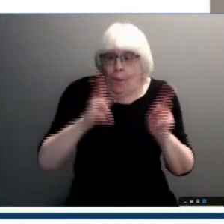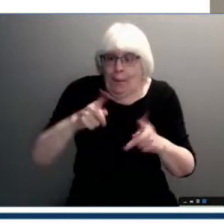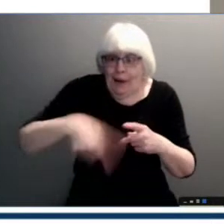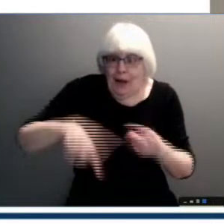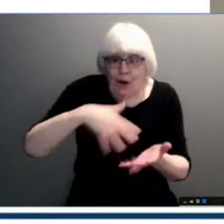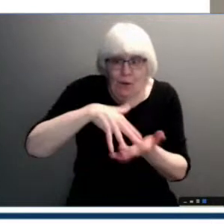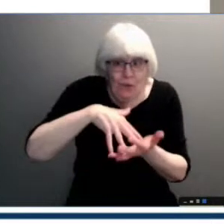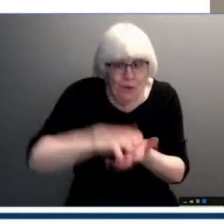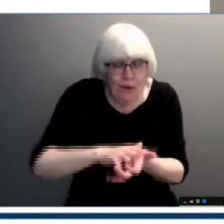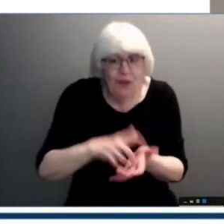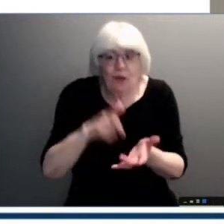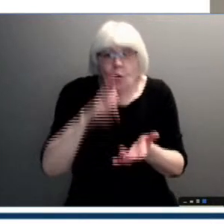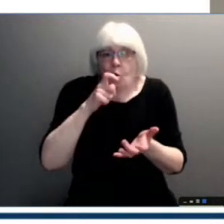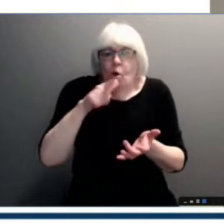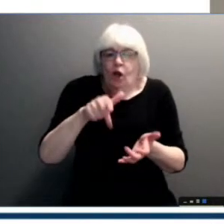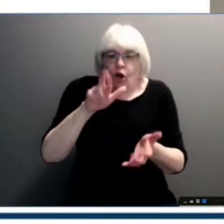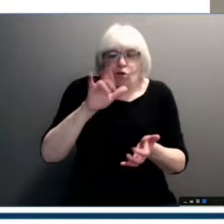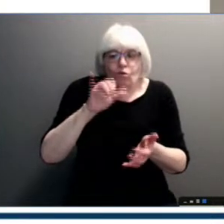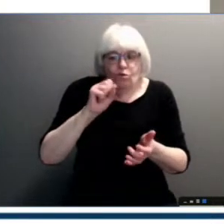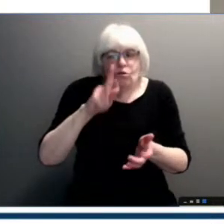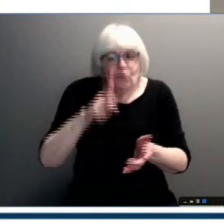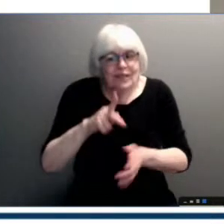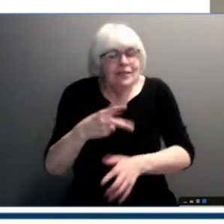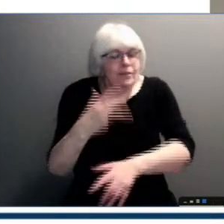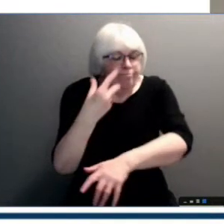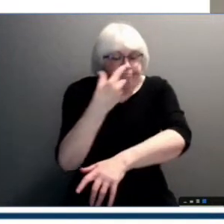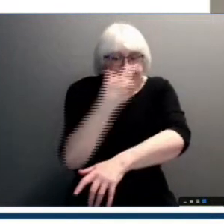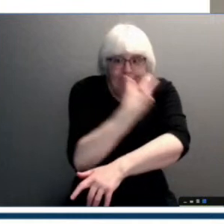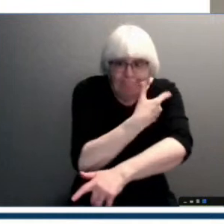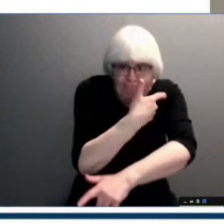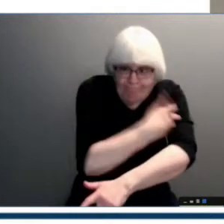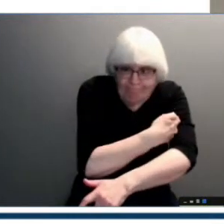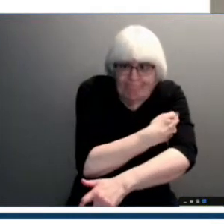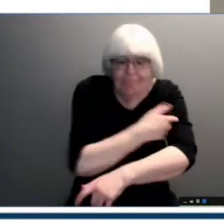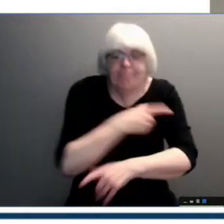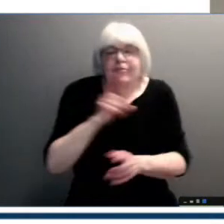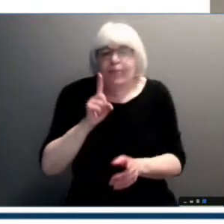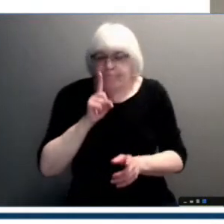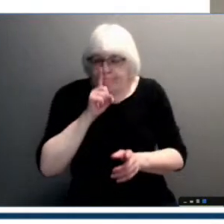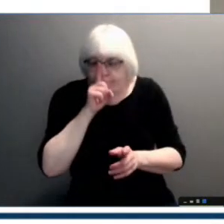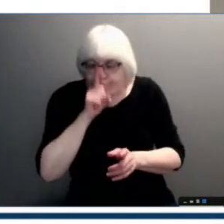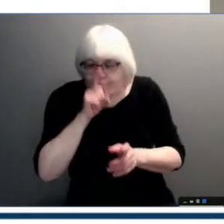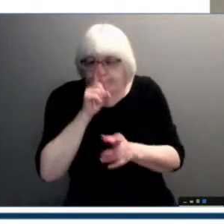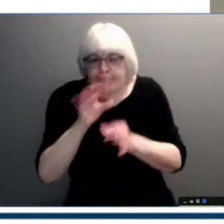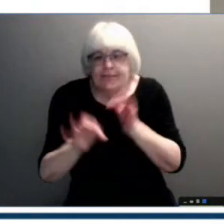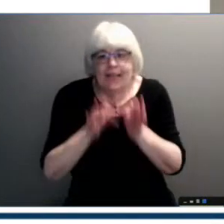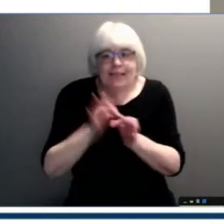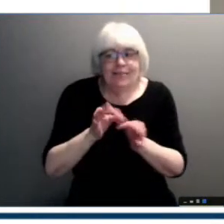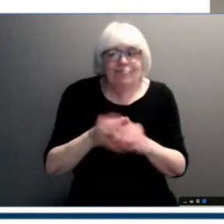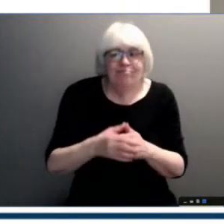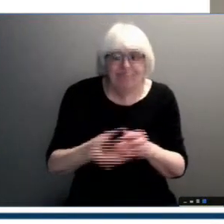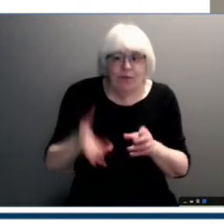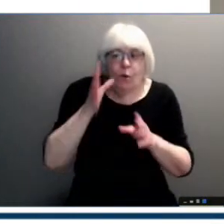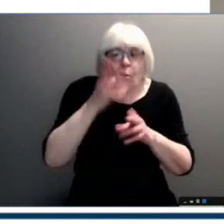as we have limited amounts of severe illness, we can be more comfortable with high cases and a fair degree of community spread.